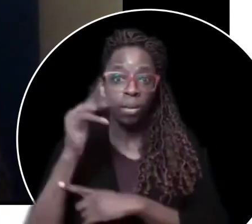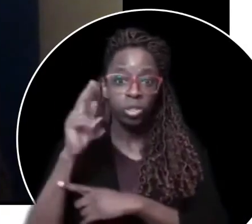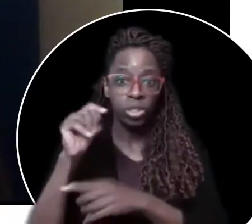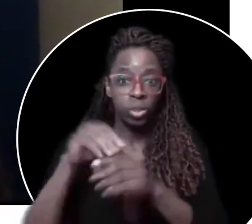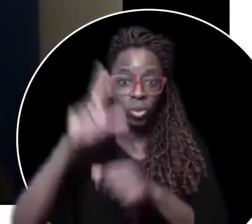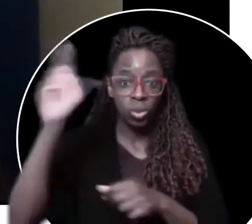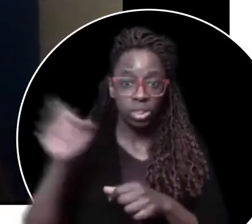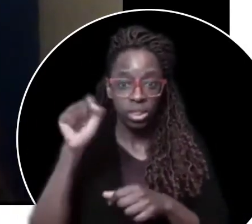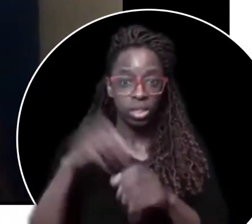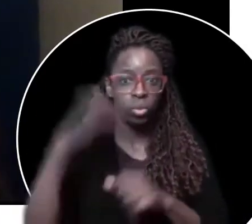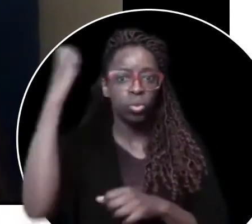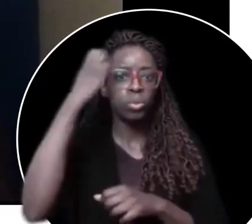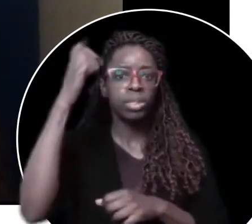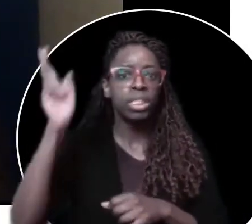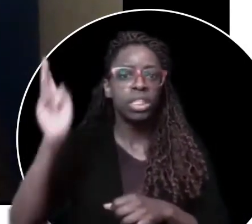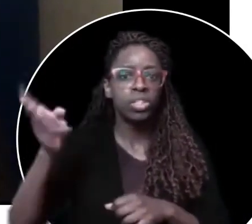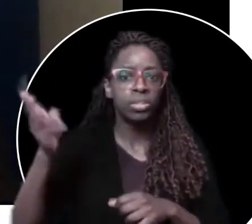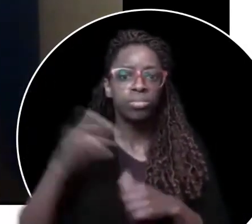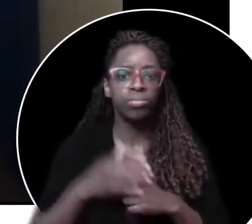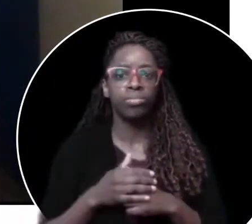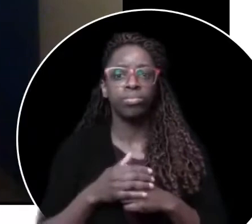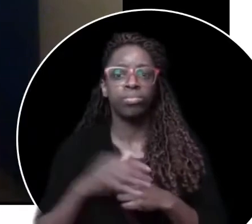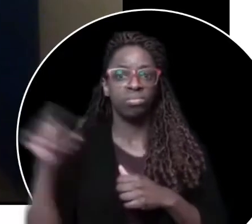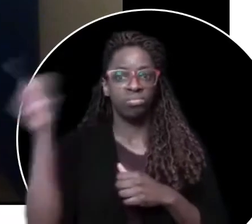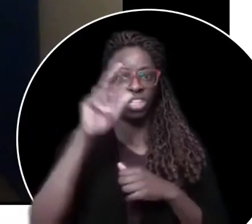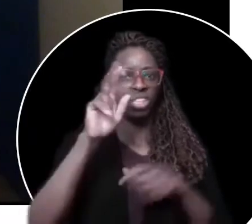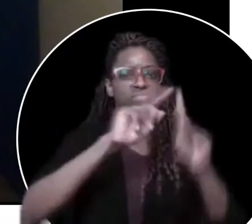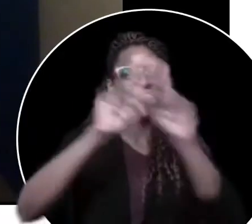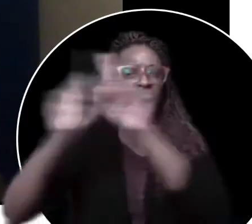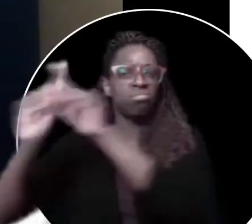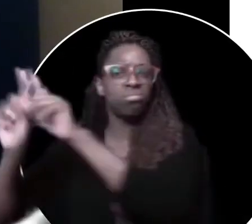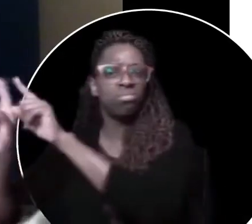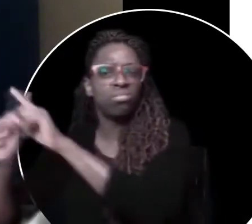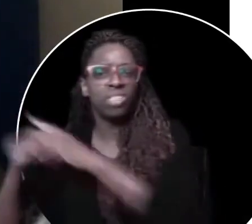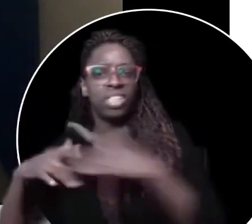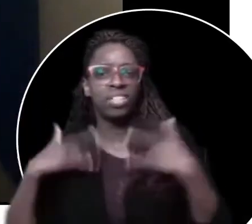of anti-coloniality, abolition, and transnational